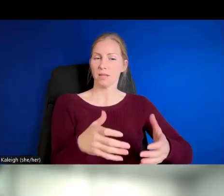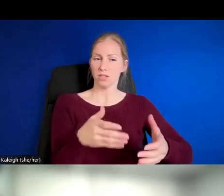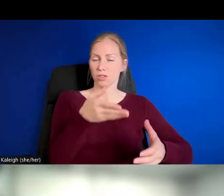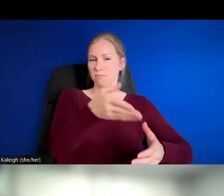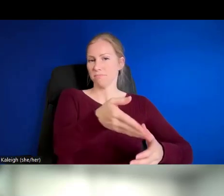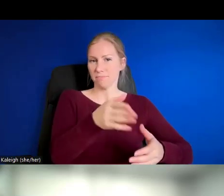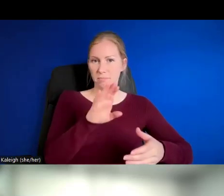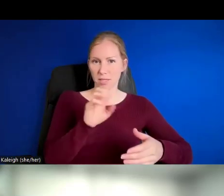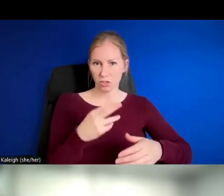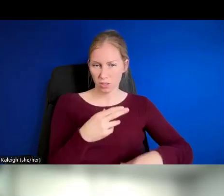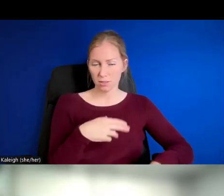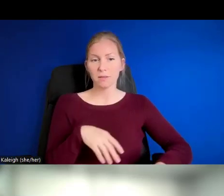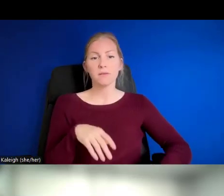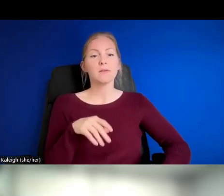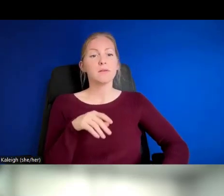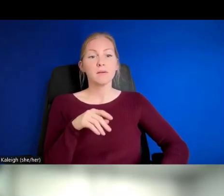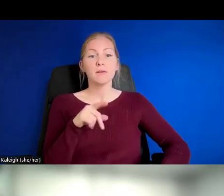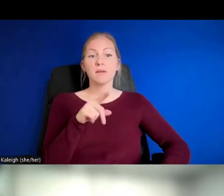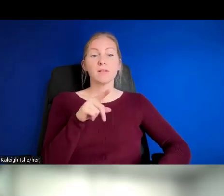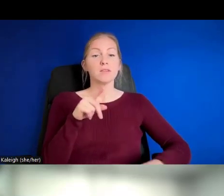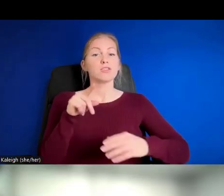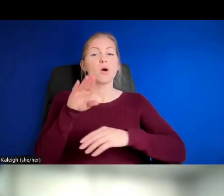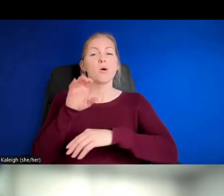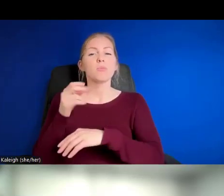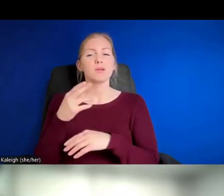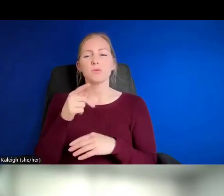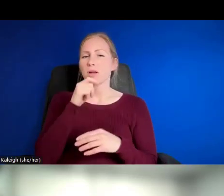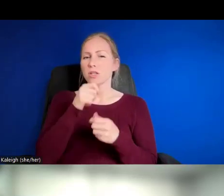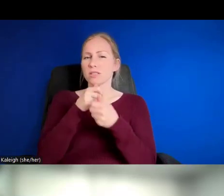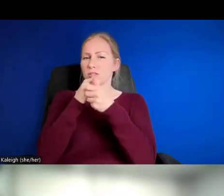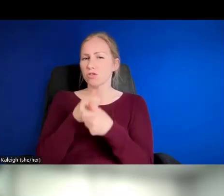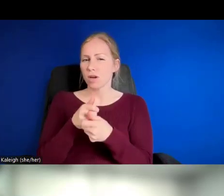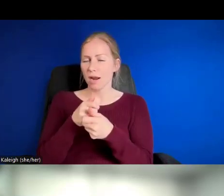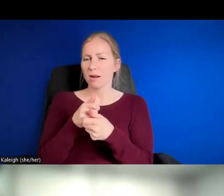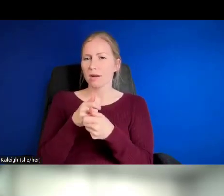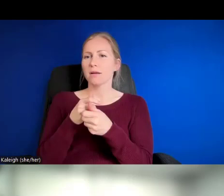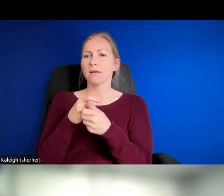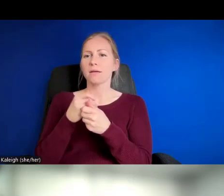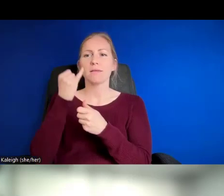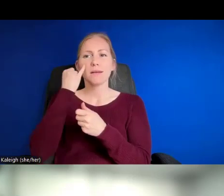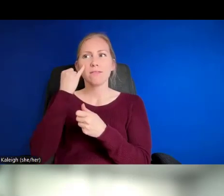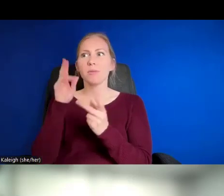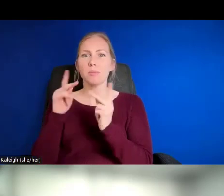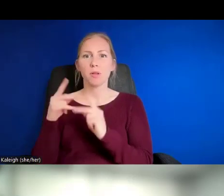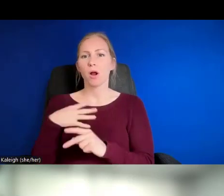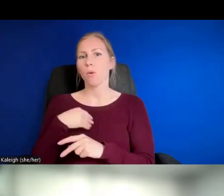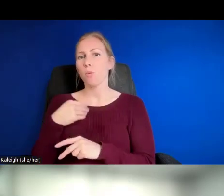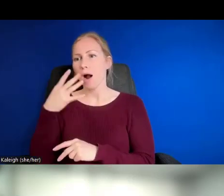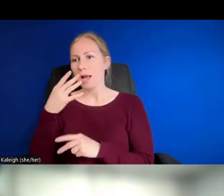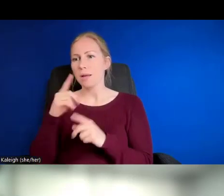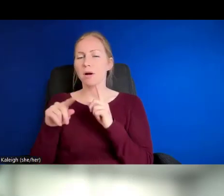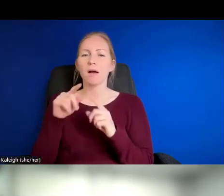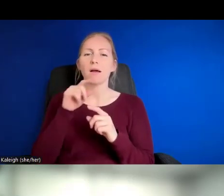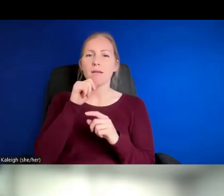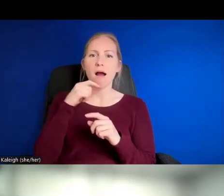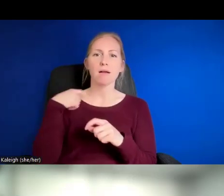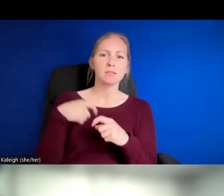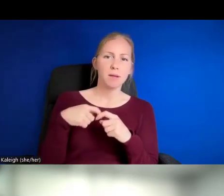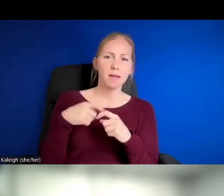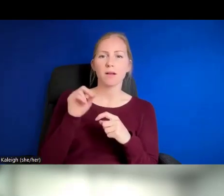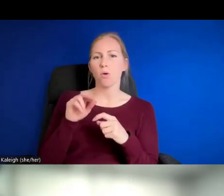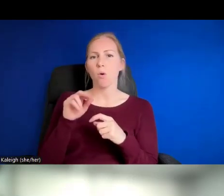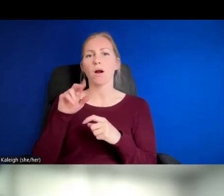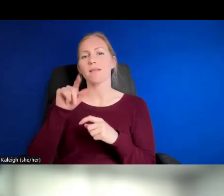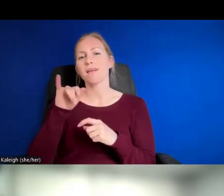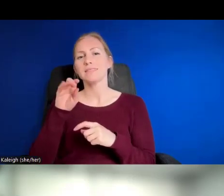not track if individuals are white but not Hispanic or Latino, we can't be completely sure if